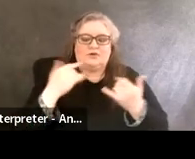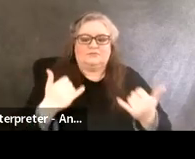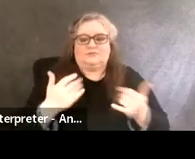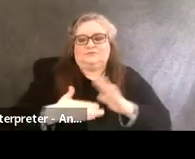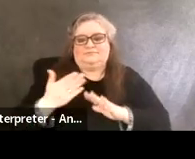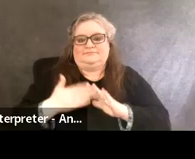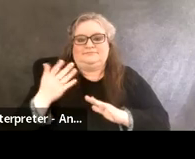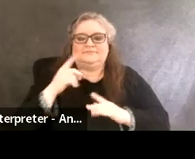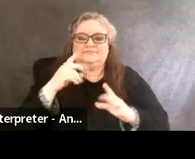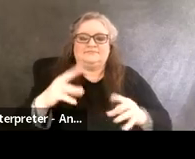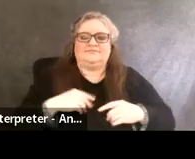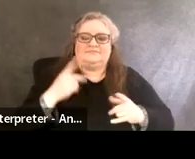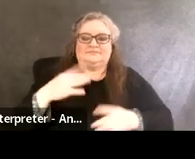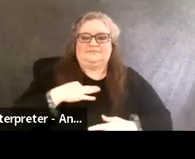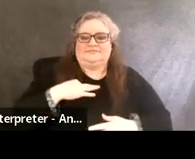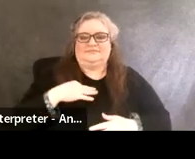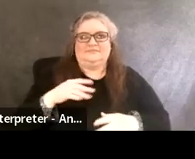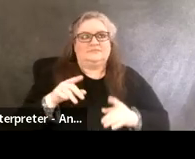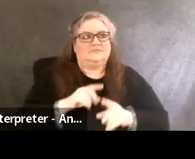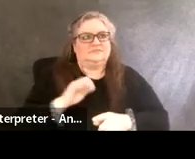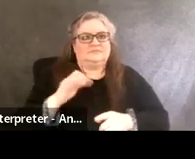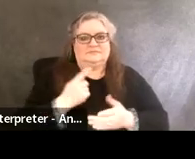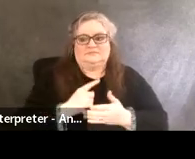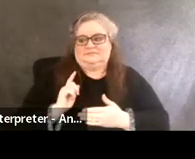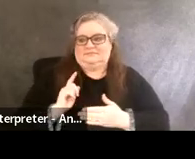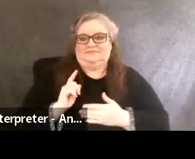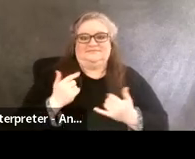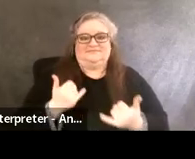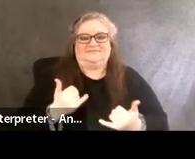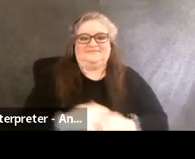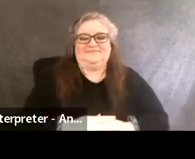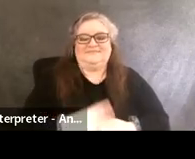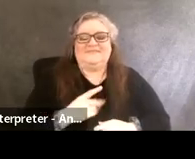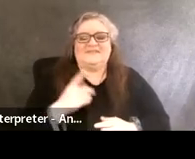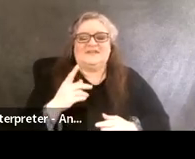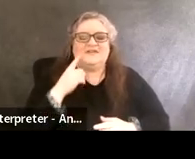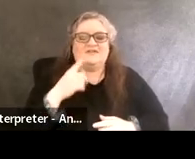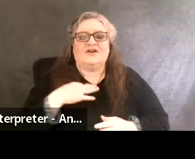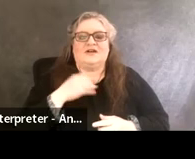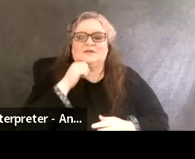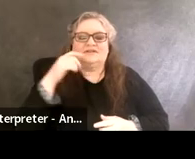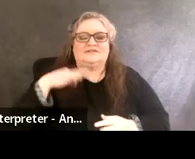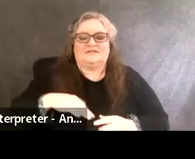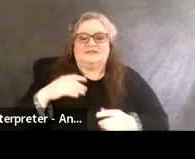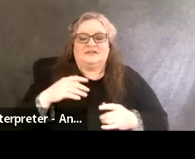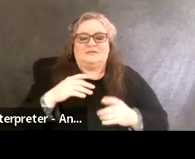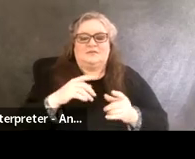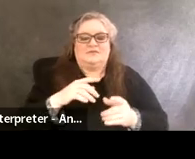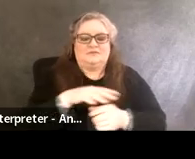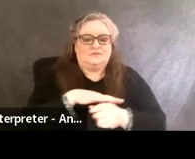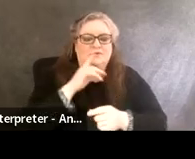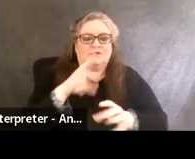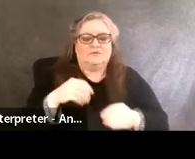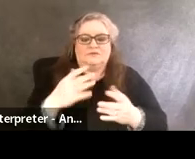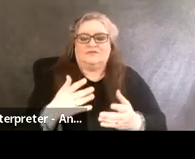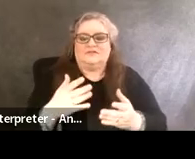has started accepting applications as of a week ago today from eligible nonprofits located and